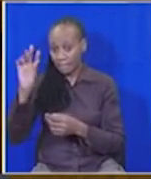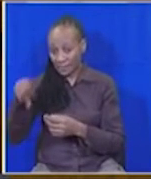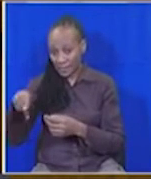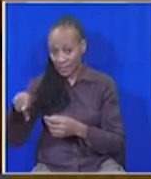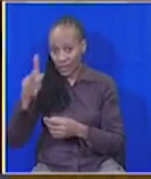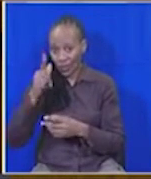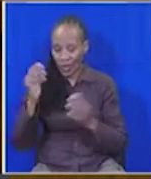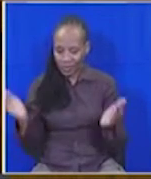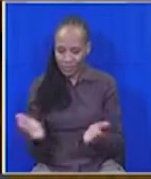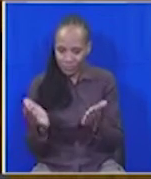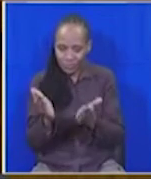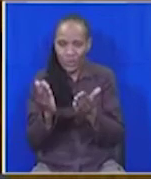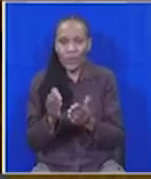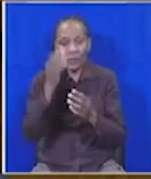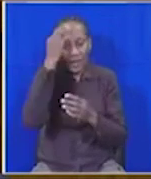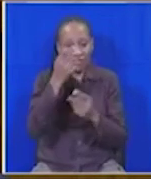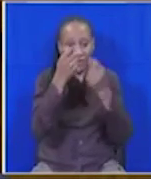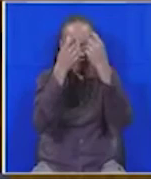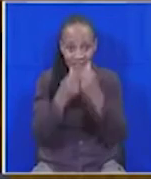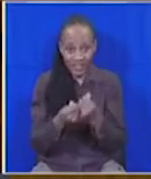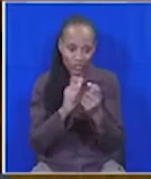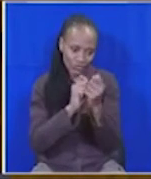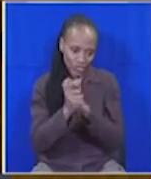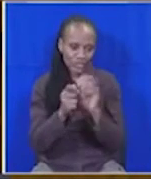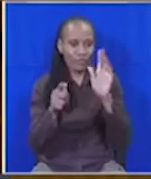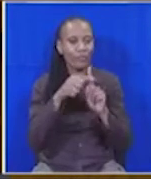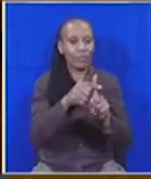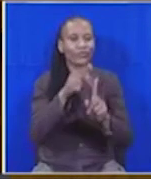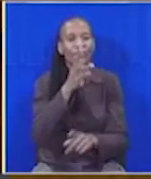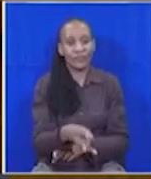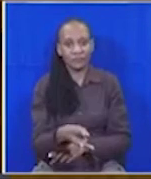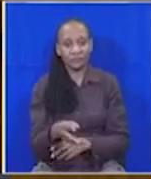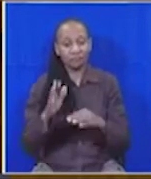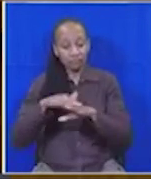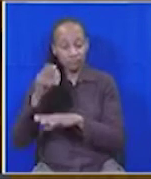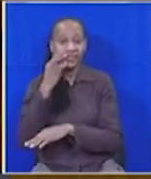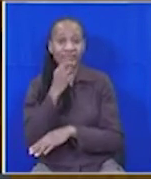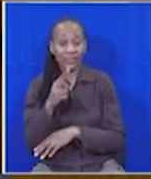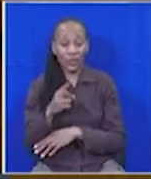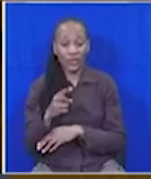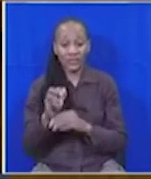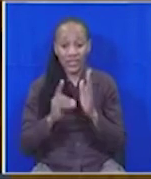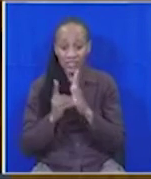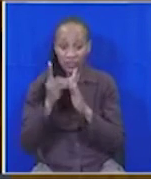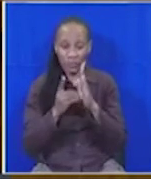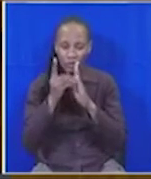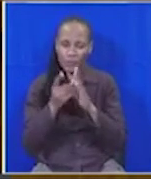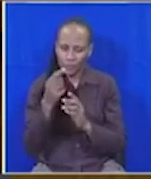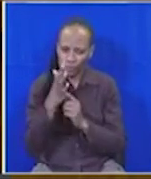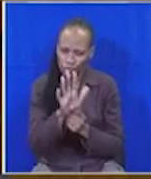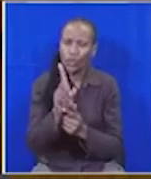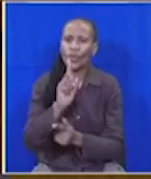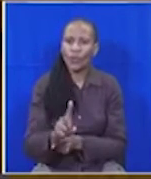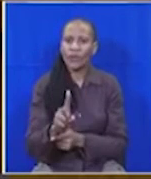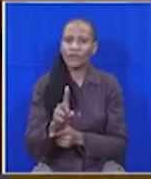general government debt metrics. It further says that the recent political developments, while disruptive, testify to